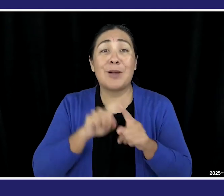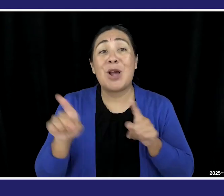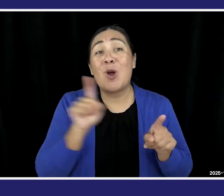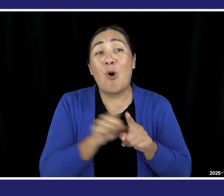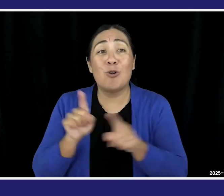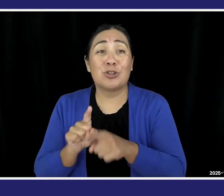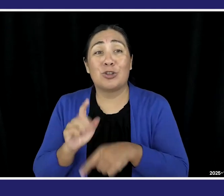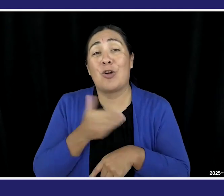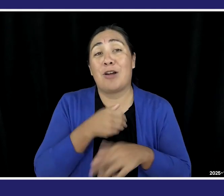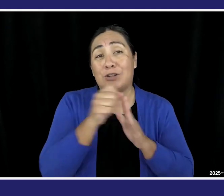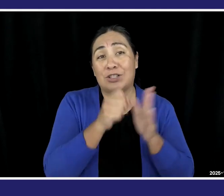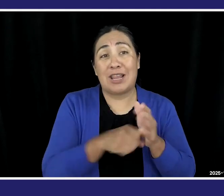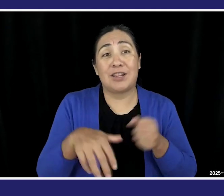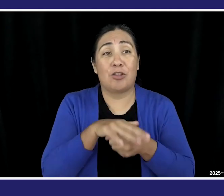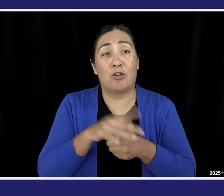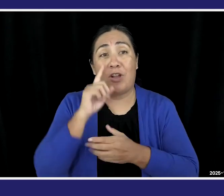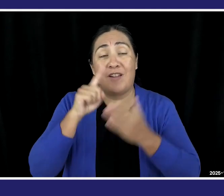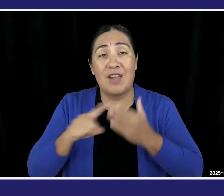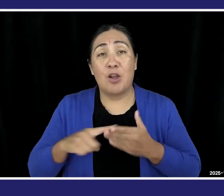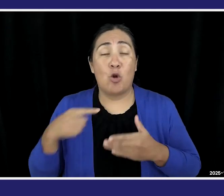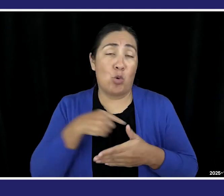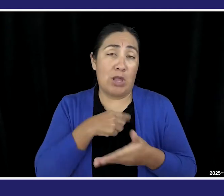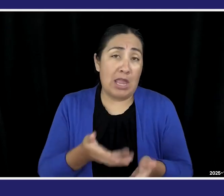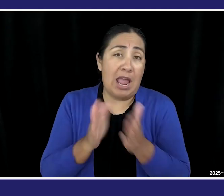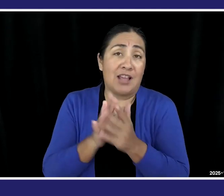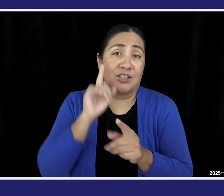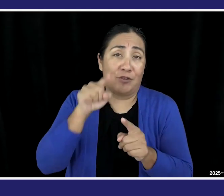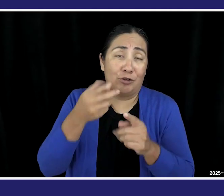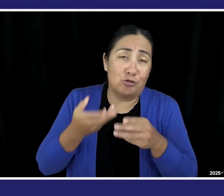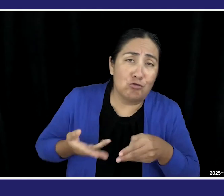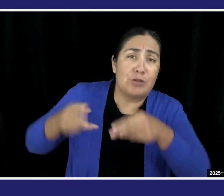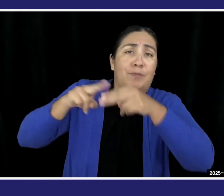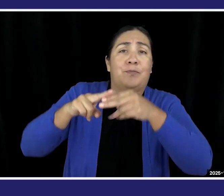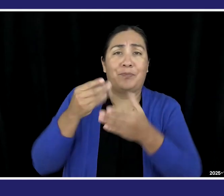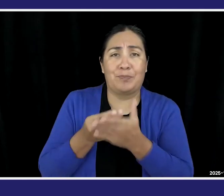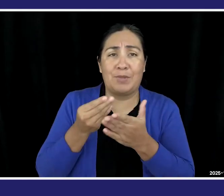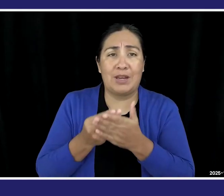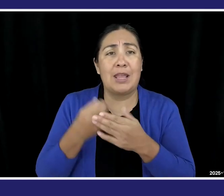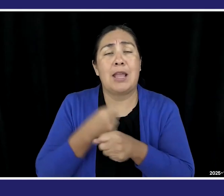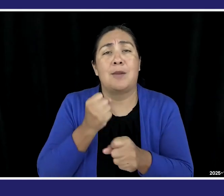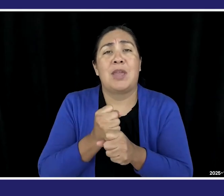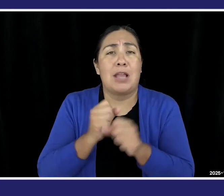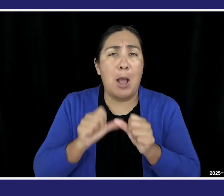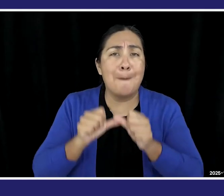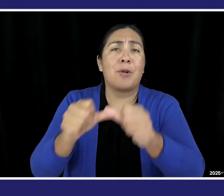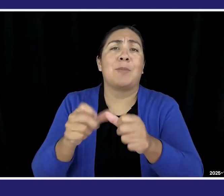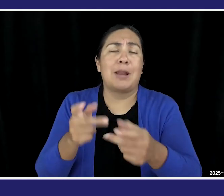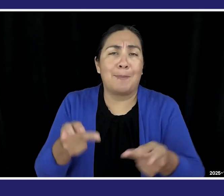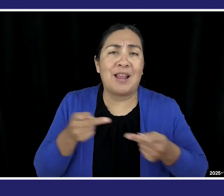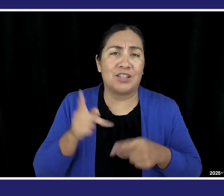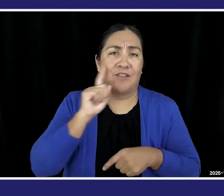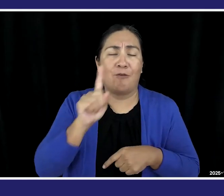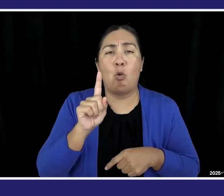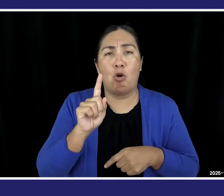have been able to do this permanently. We want to have permanent projects from CDIP. It's very, very practical. It would be great help for us in